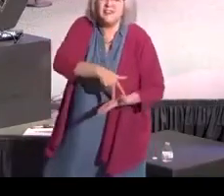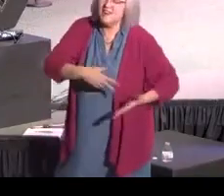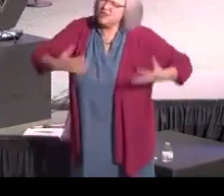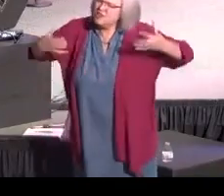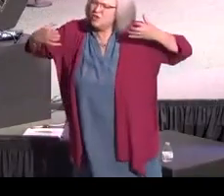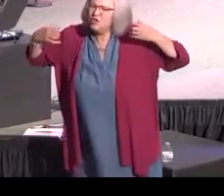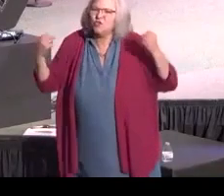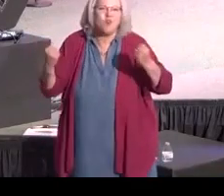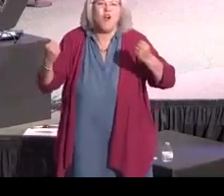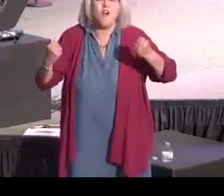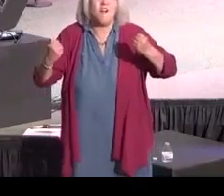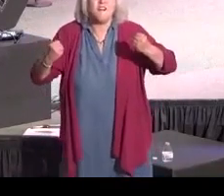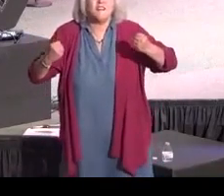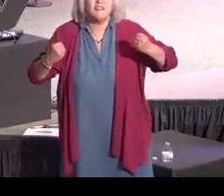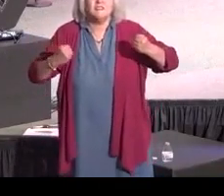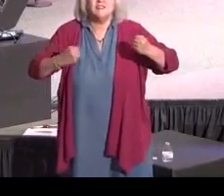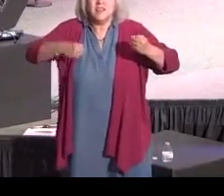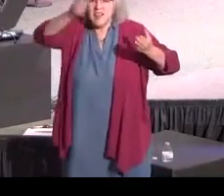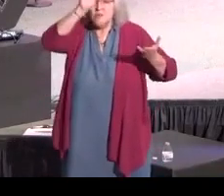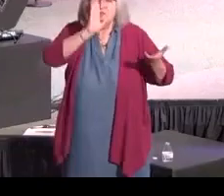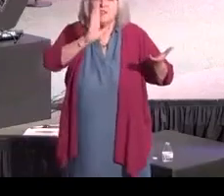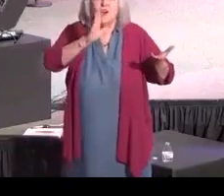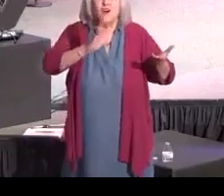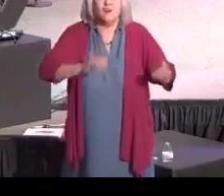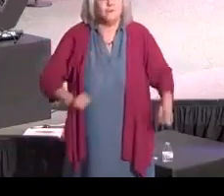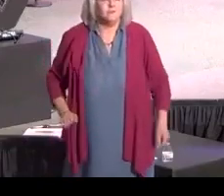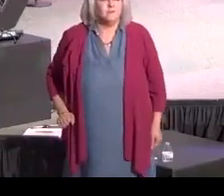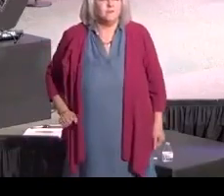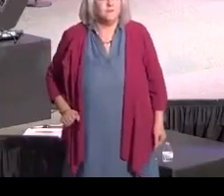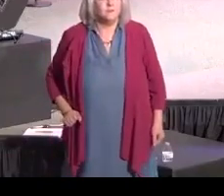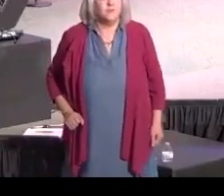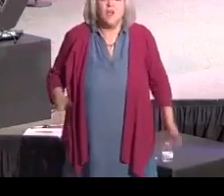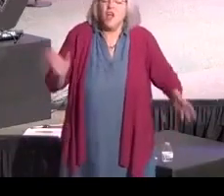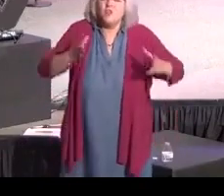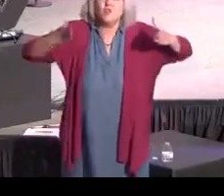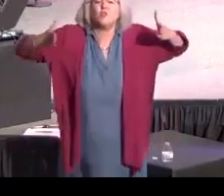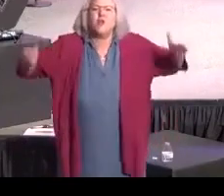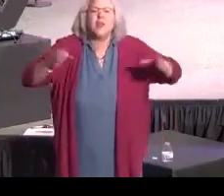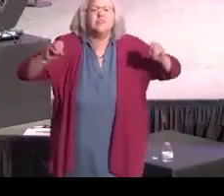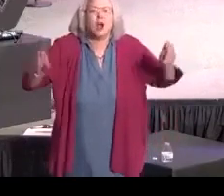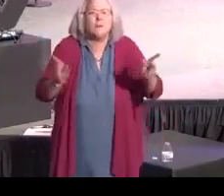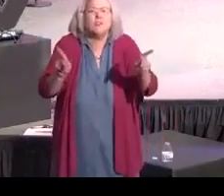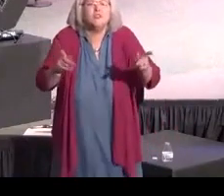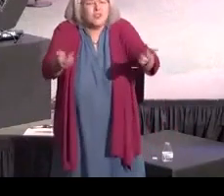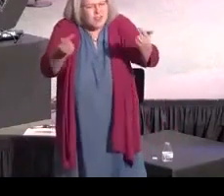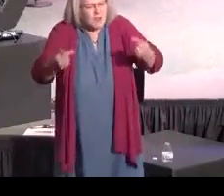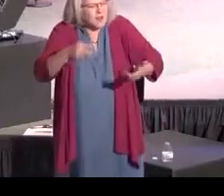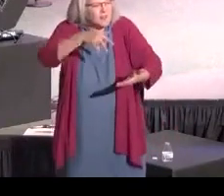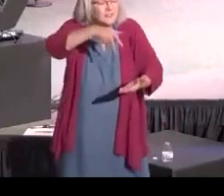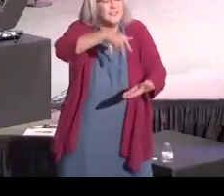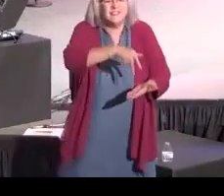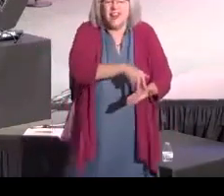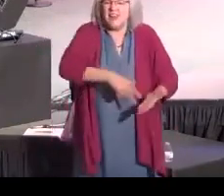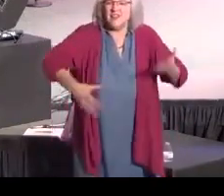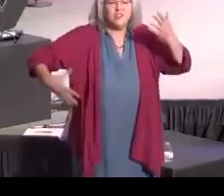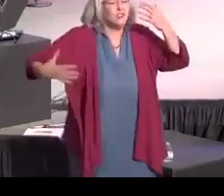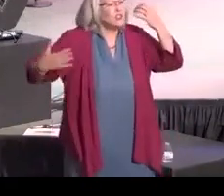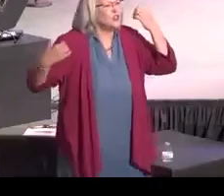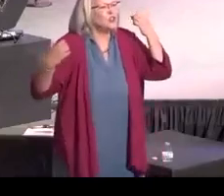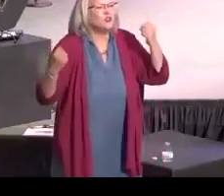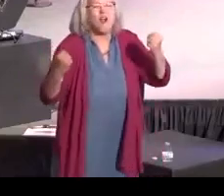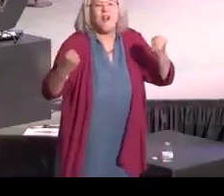strong in adversity. Let me say that one more time. The greatest opportunities come from standing